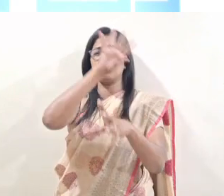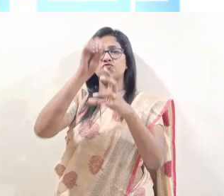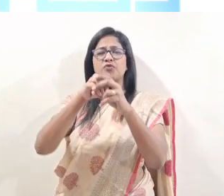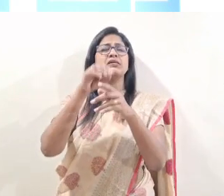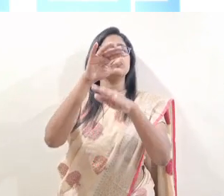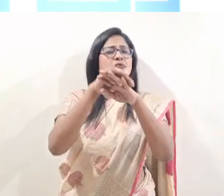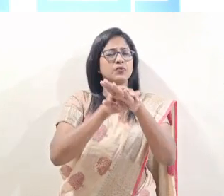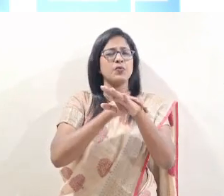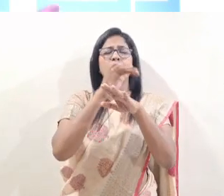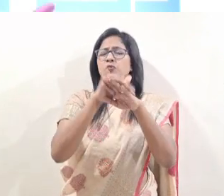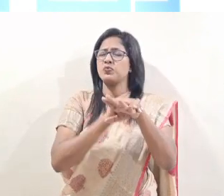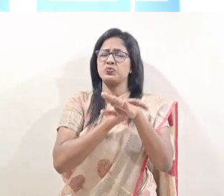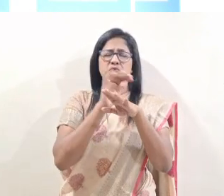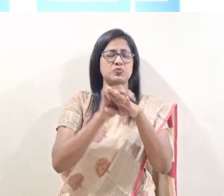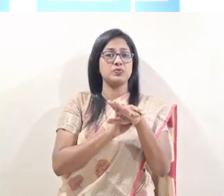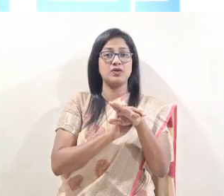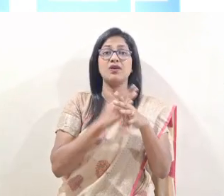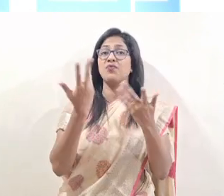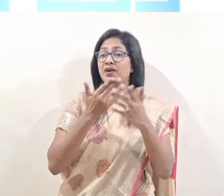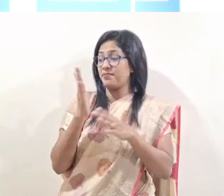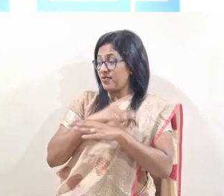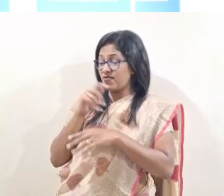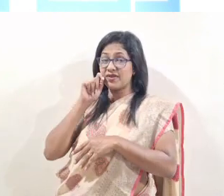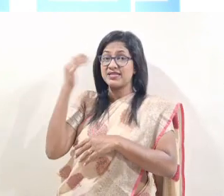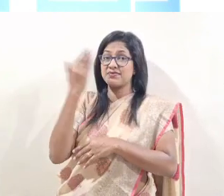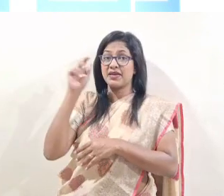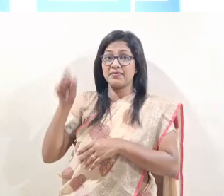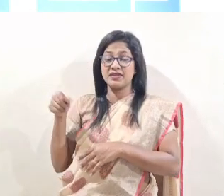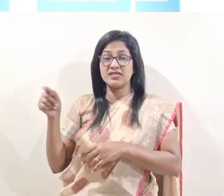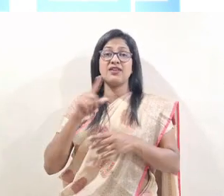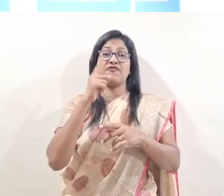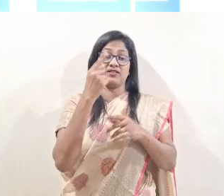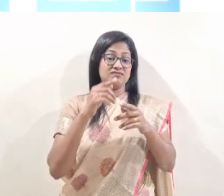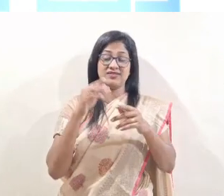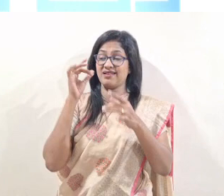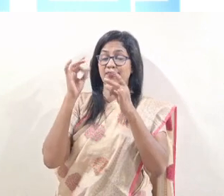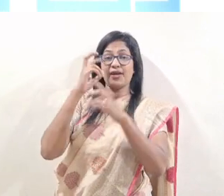slowly because, like one of the speakers mentioned, they shifted to